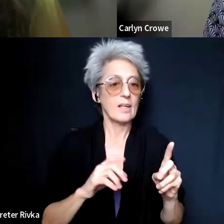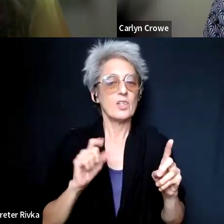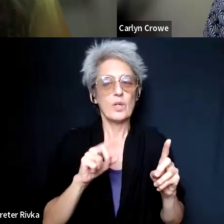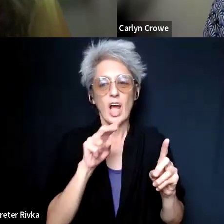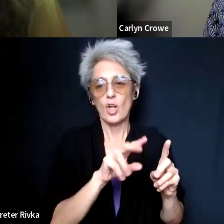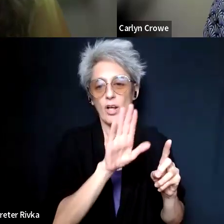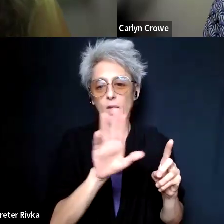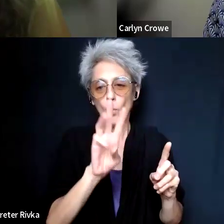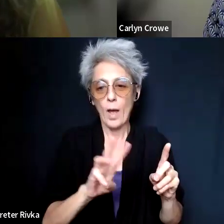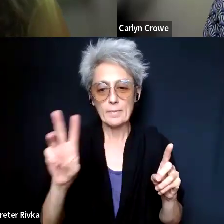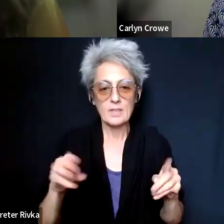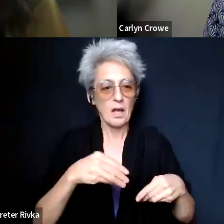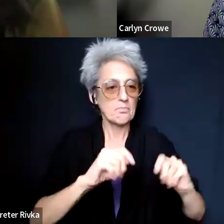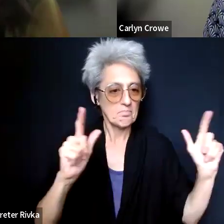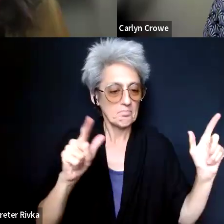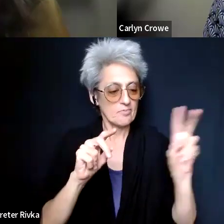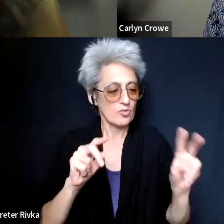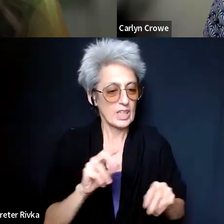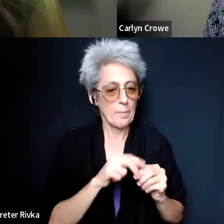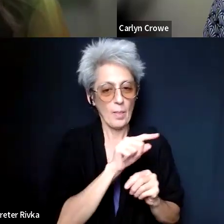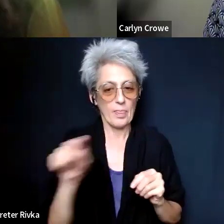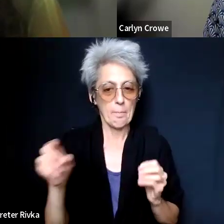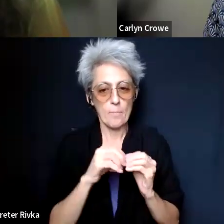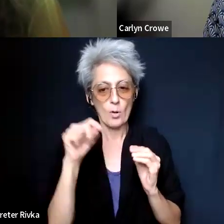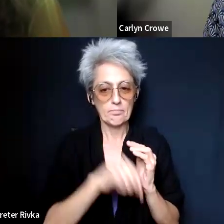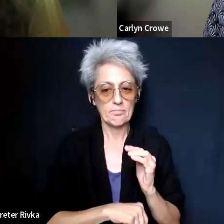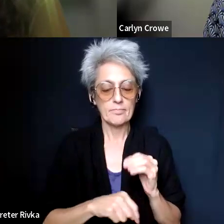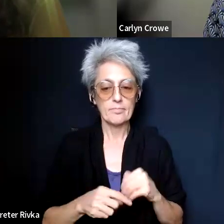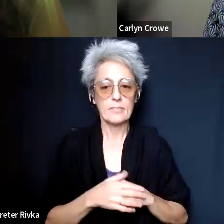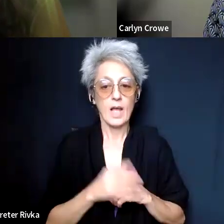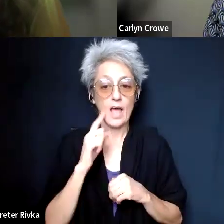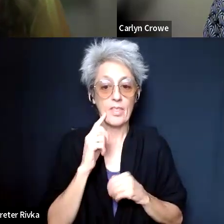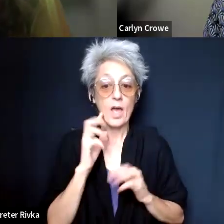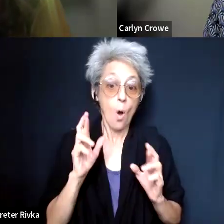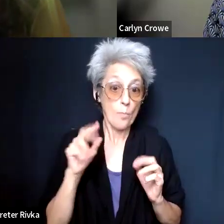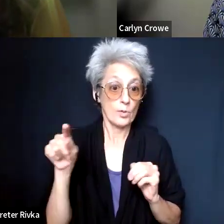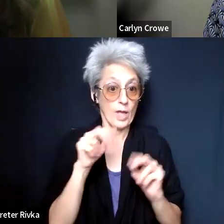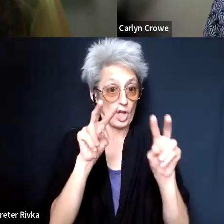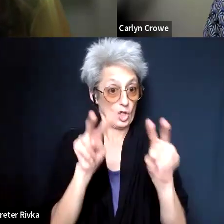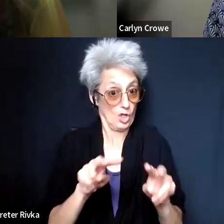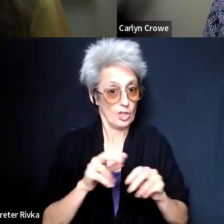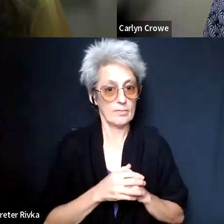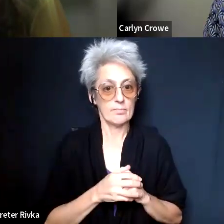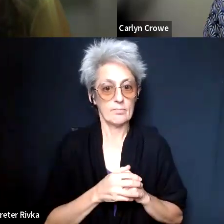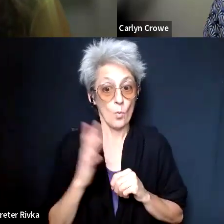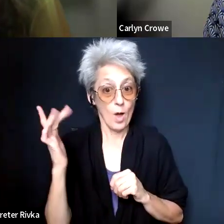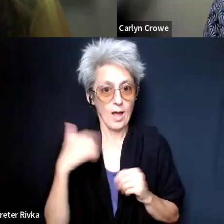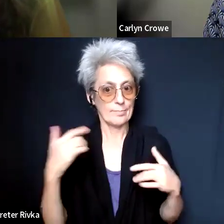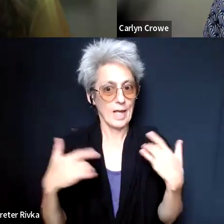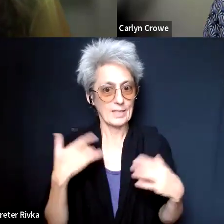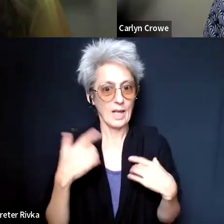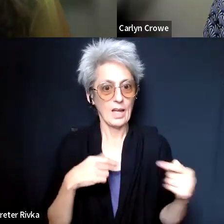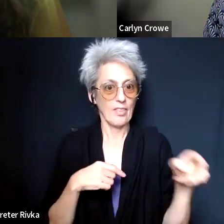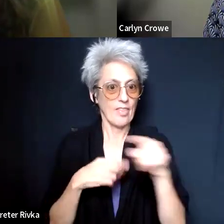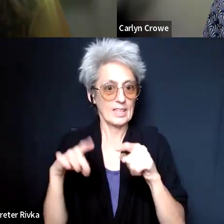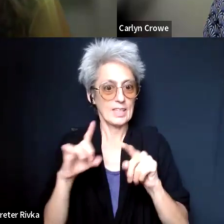information about them. So I think that I hope you all get a chance to look at that, because I was really excited that they were able to